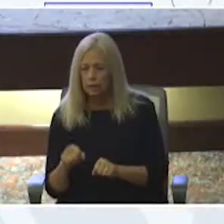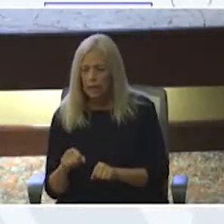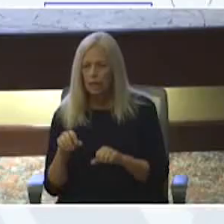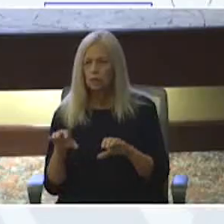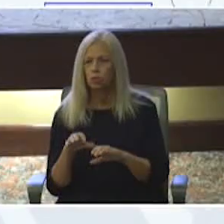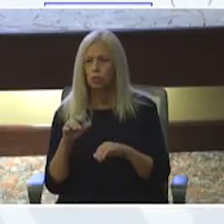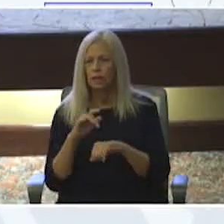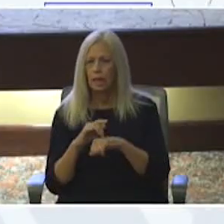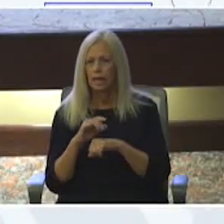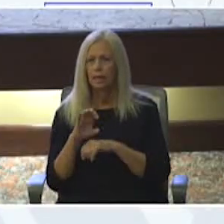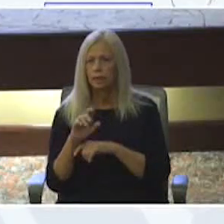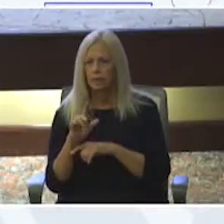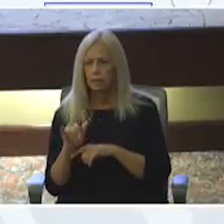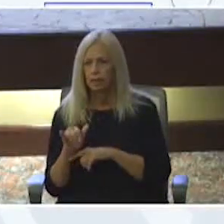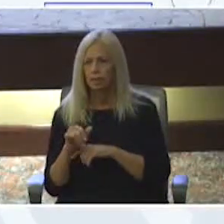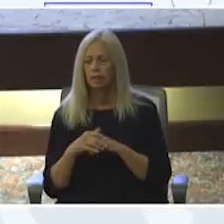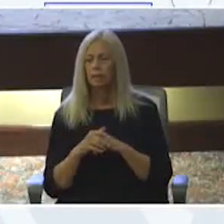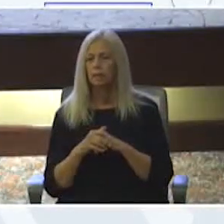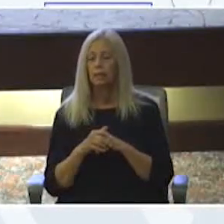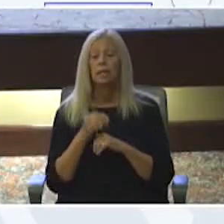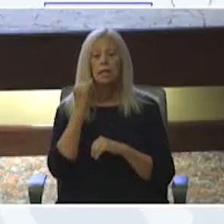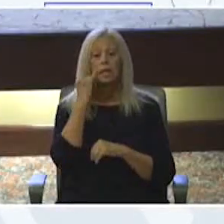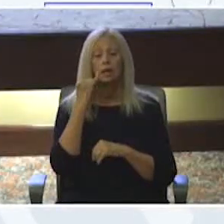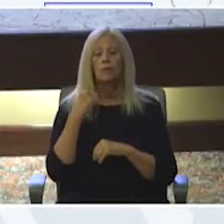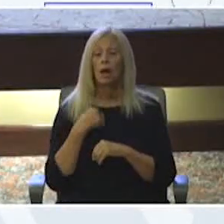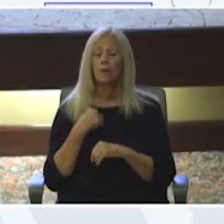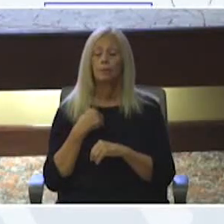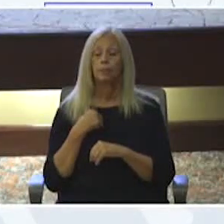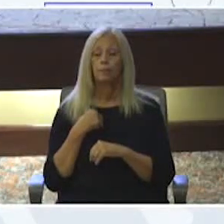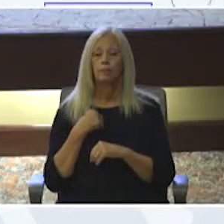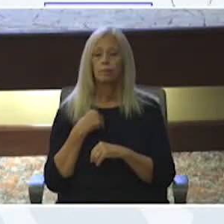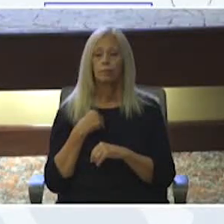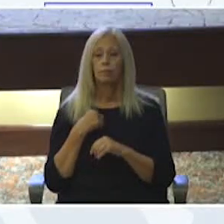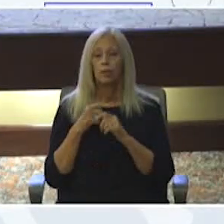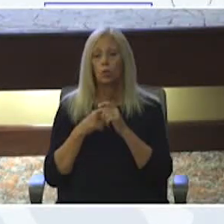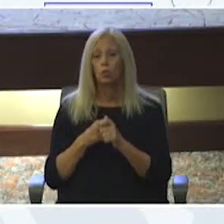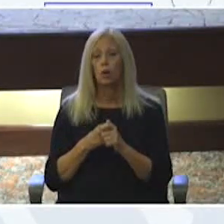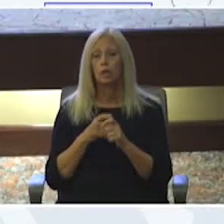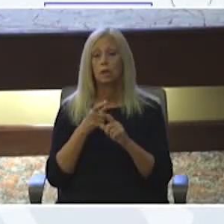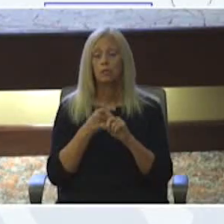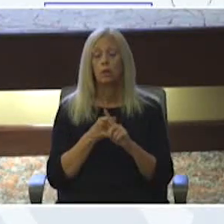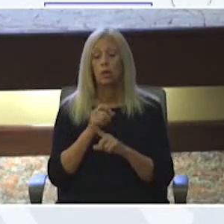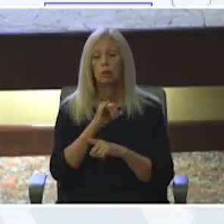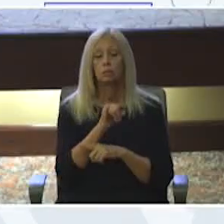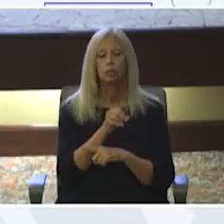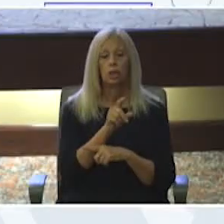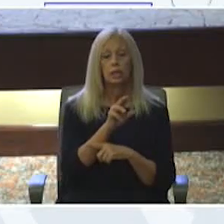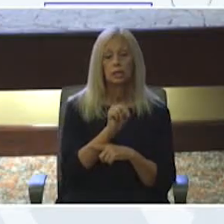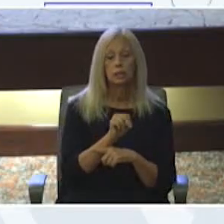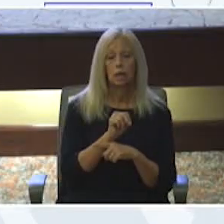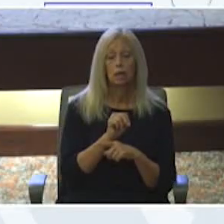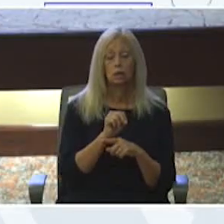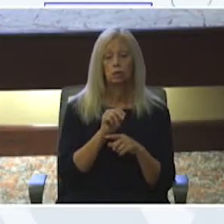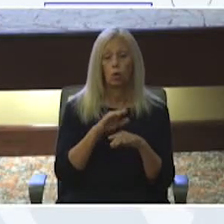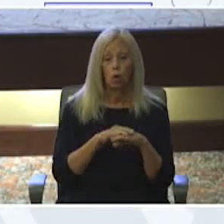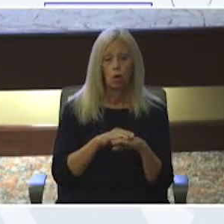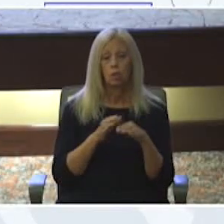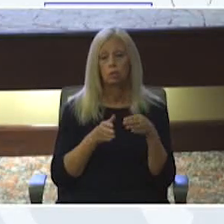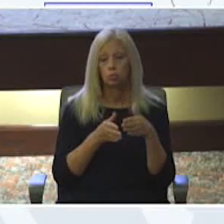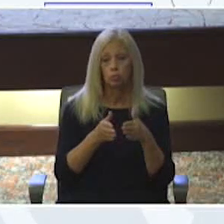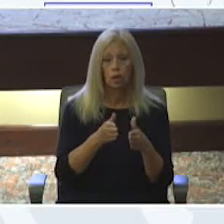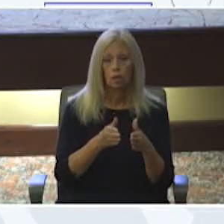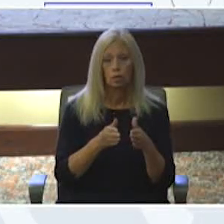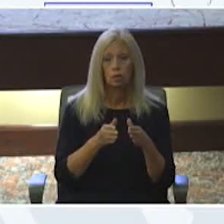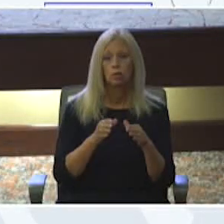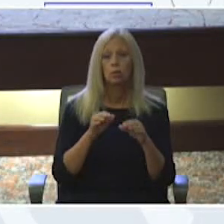Okay, so if I am running from Jackson on the trail, you'll be able to get to where